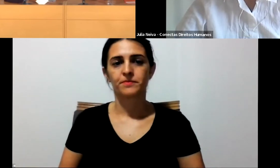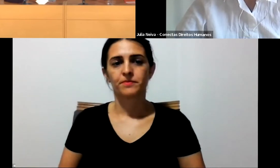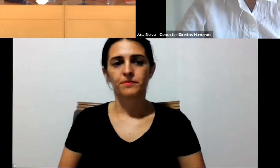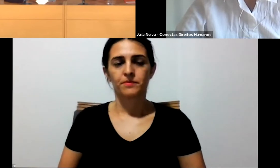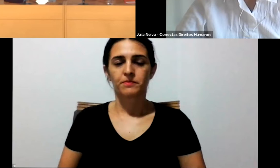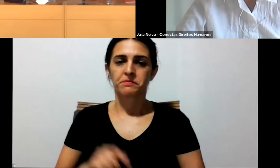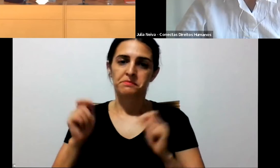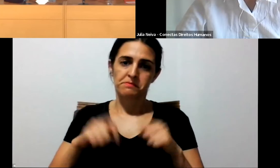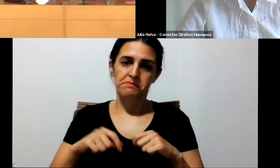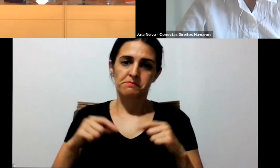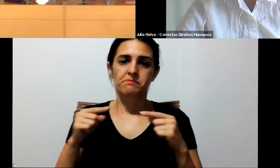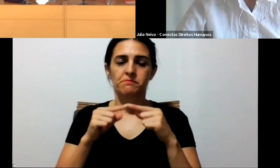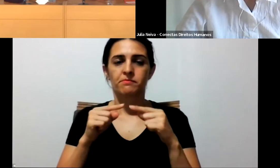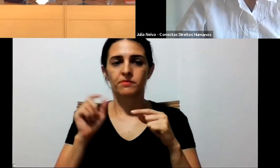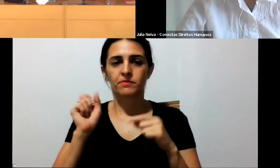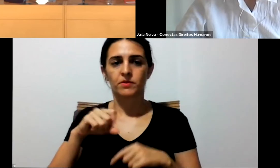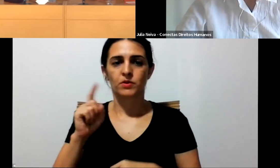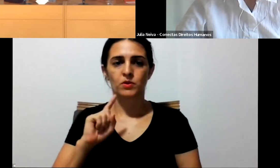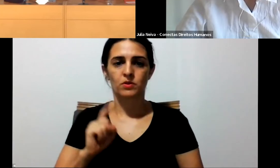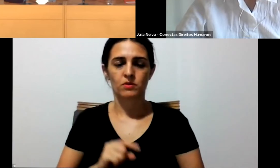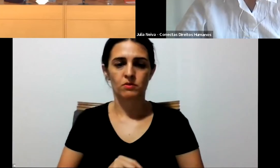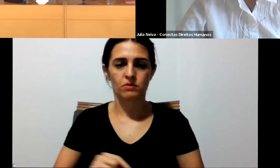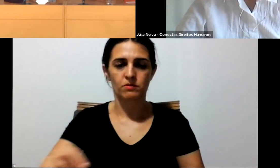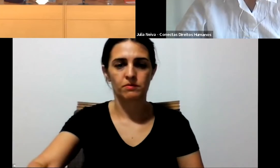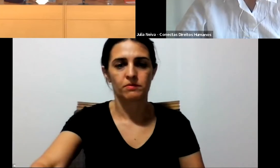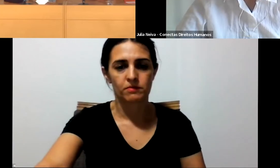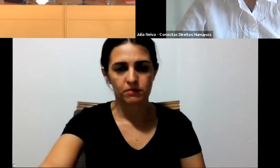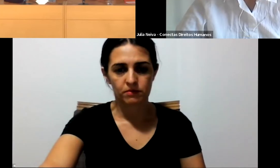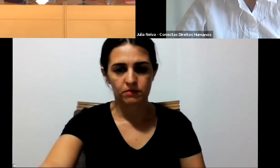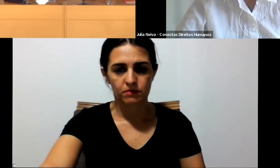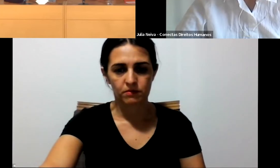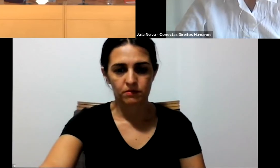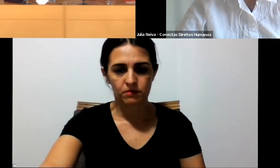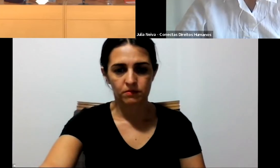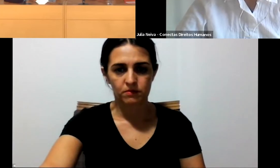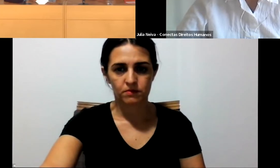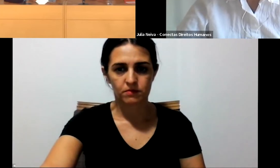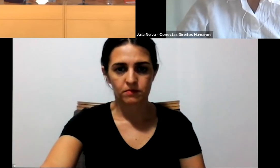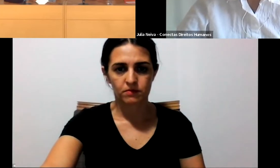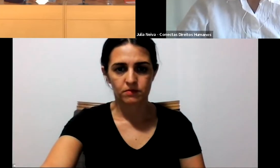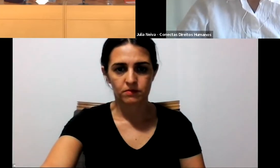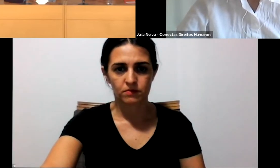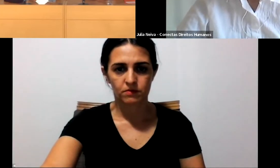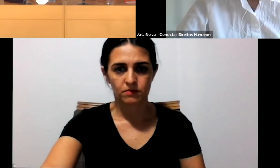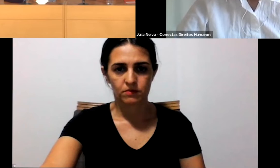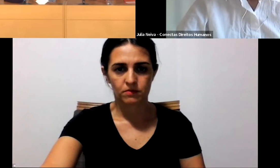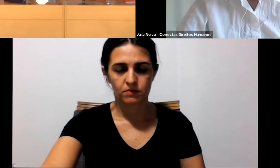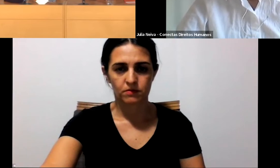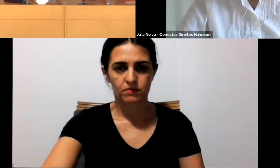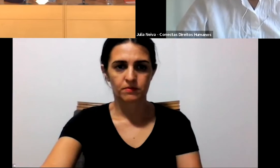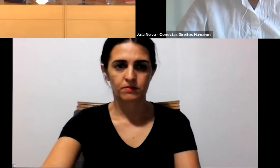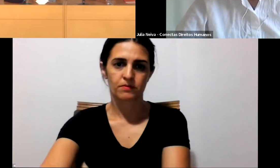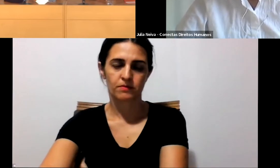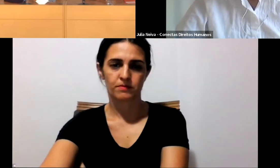goal, we had about 70%. Part of that was the result of some ministries did not understand very well the recommendation,